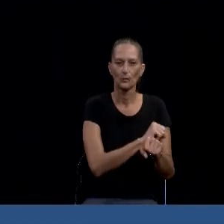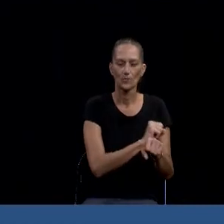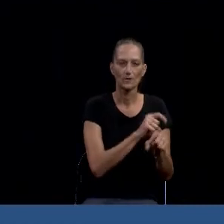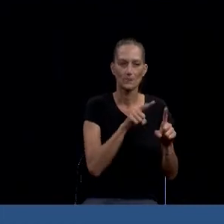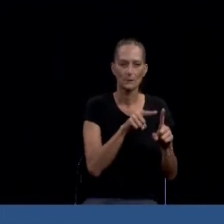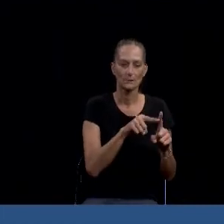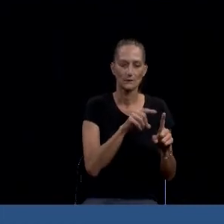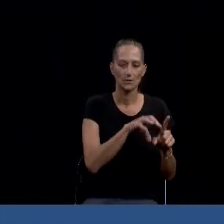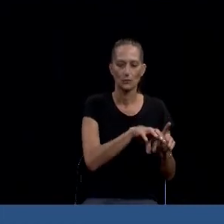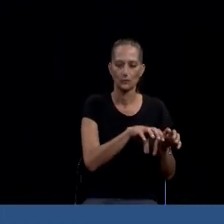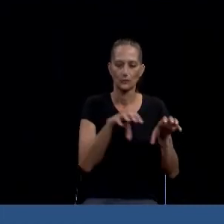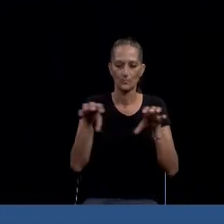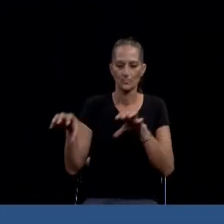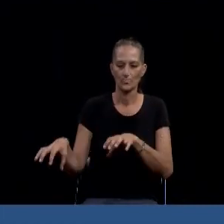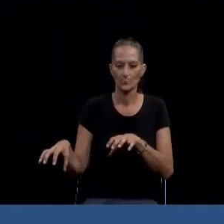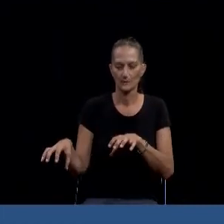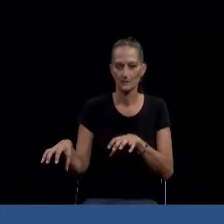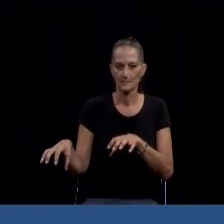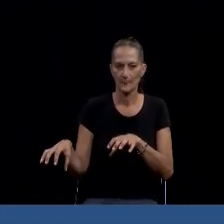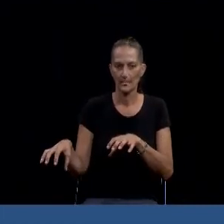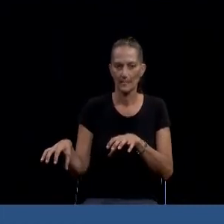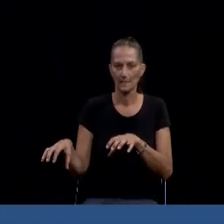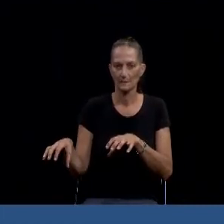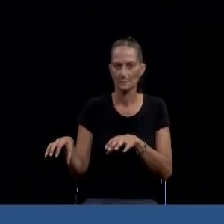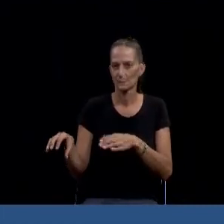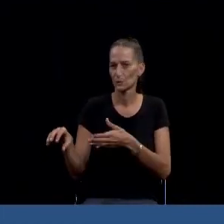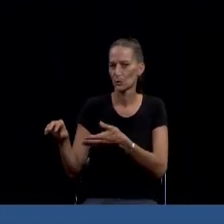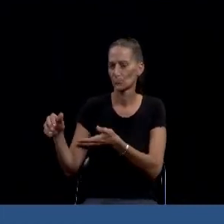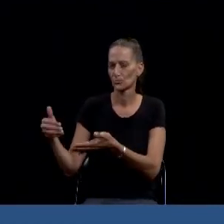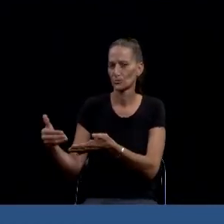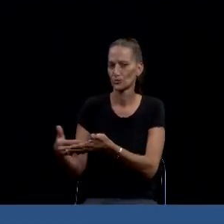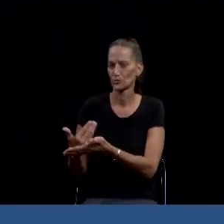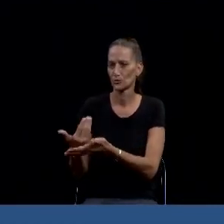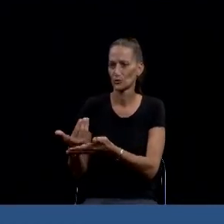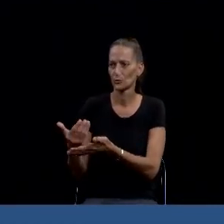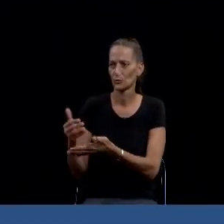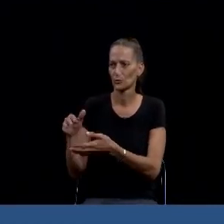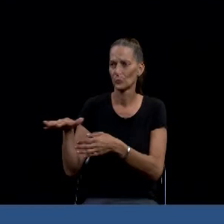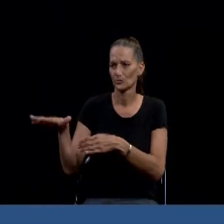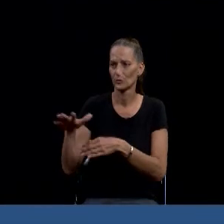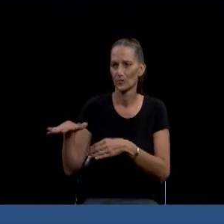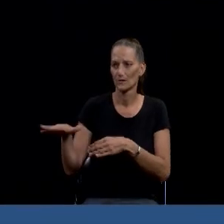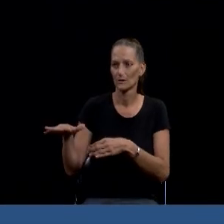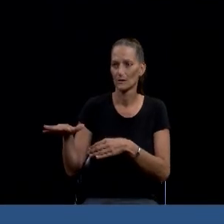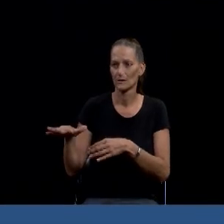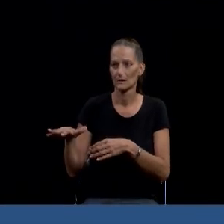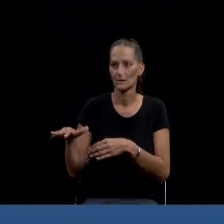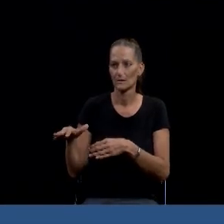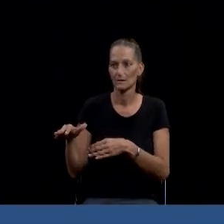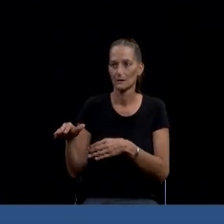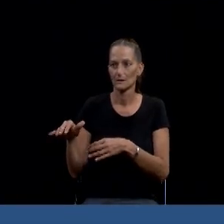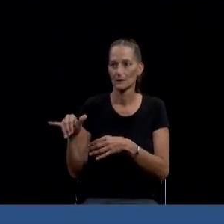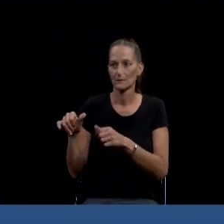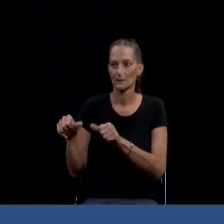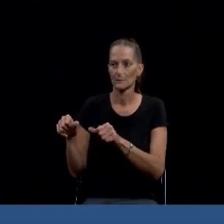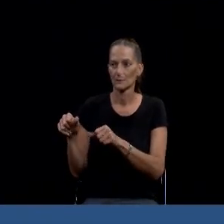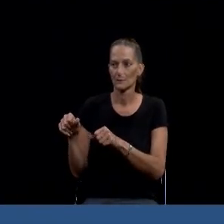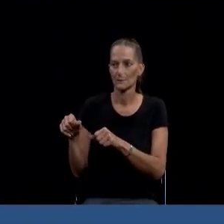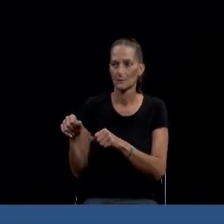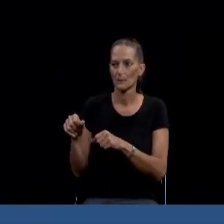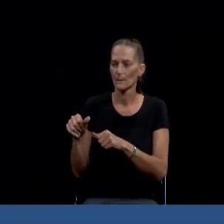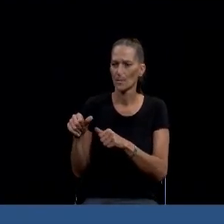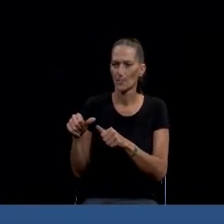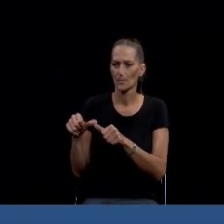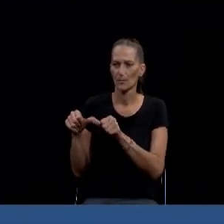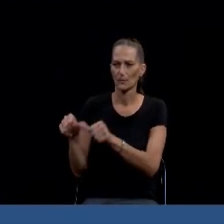redone areas, and that'll be their permanent home. How are we handling, or what has been the feedback